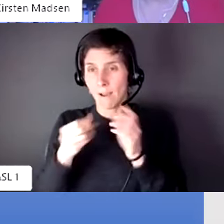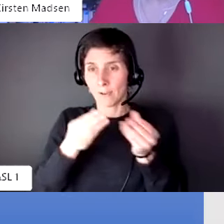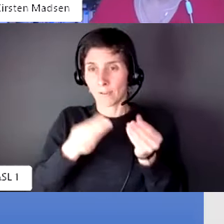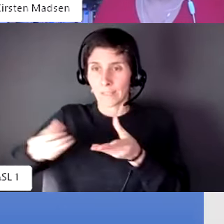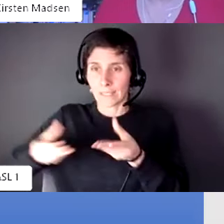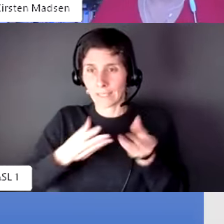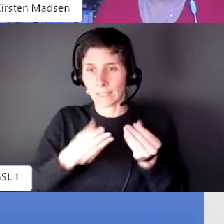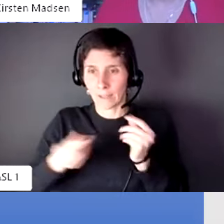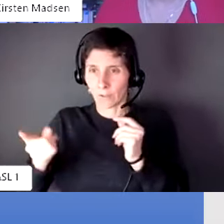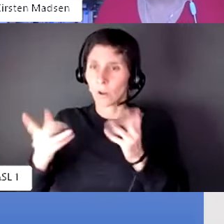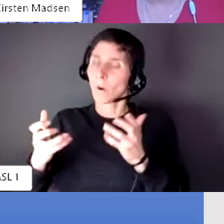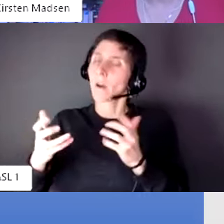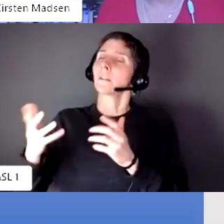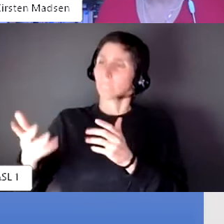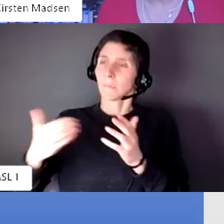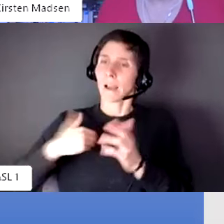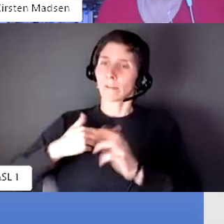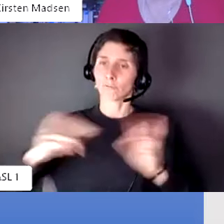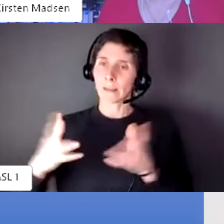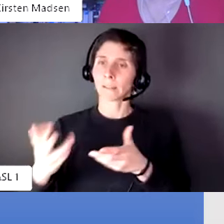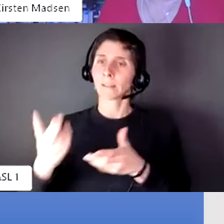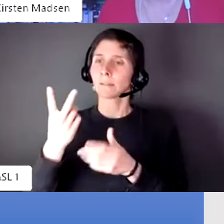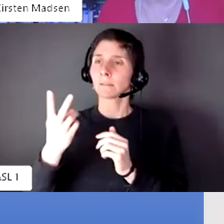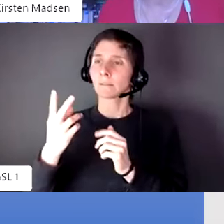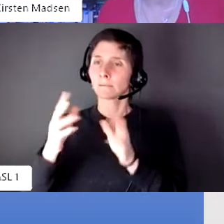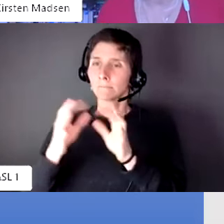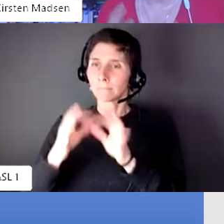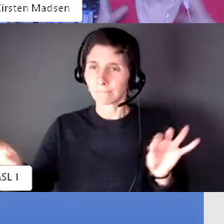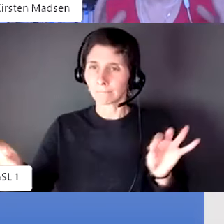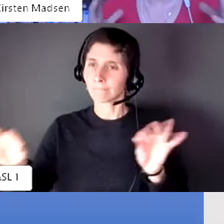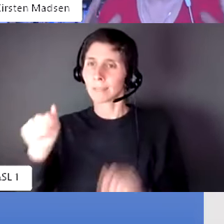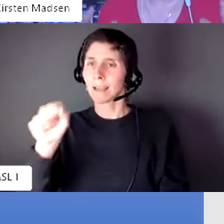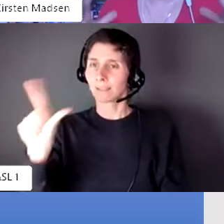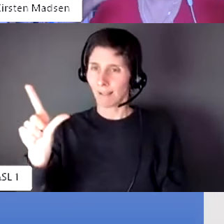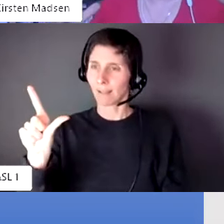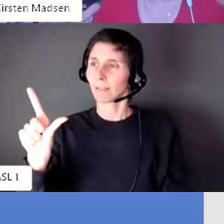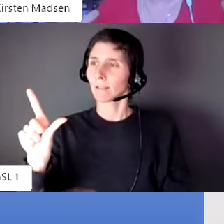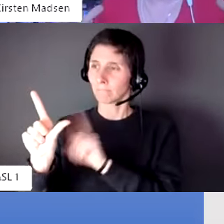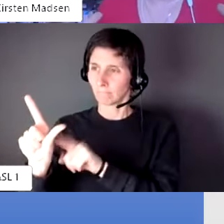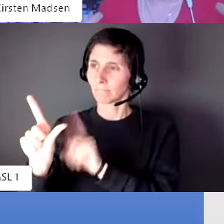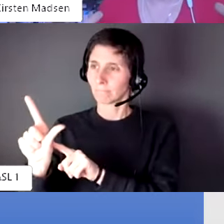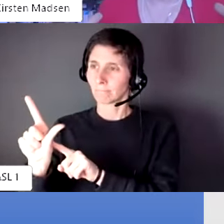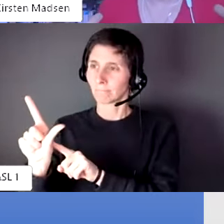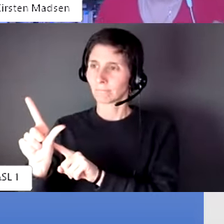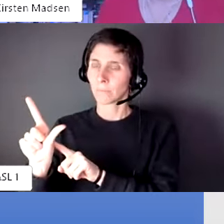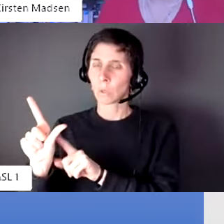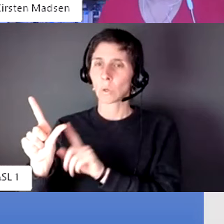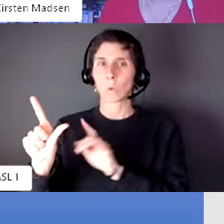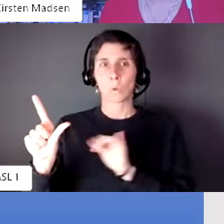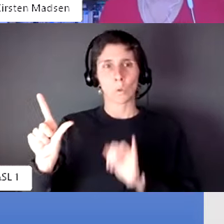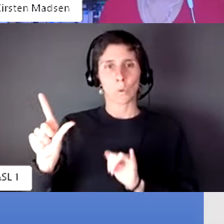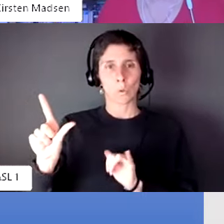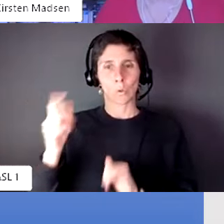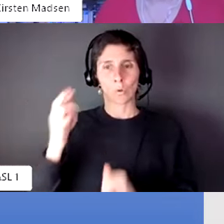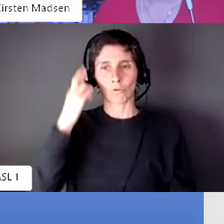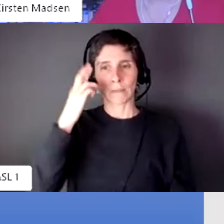was fluent in American Sign Language. Then it became apparent that we really needed to privilege somebody who